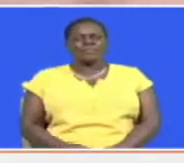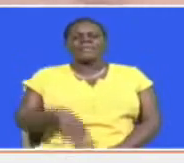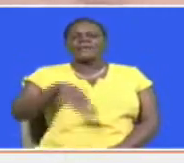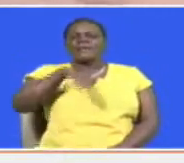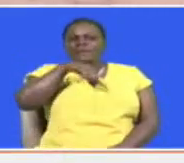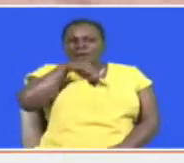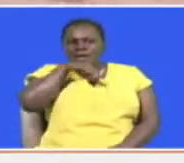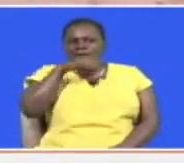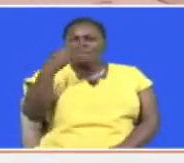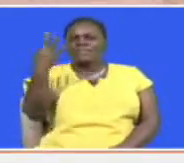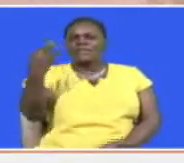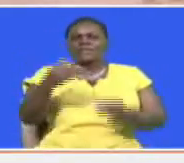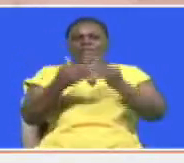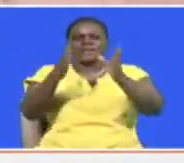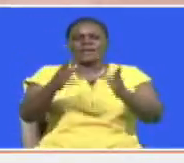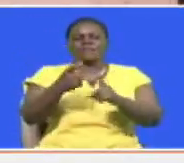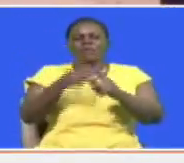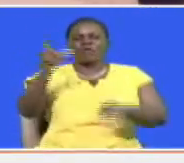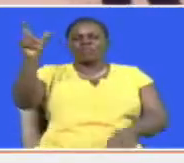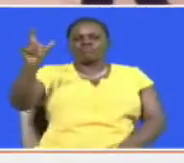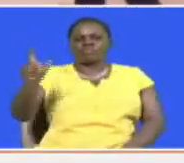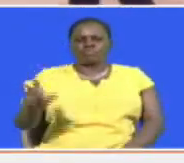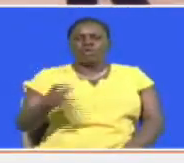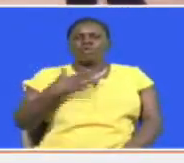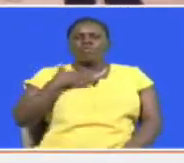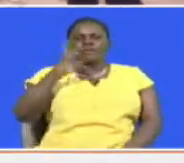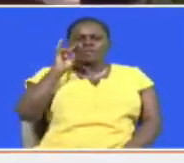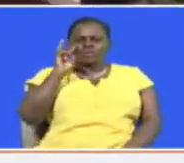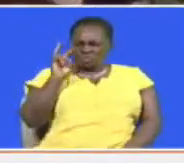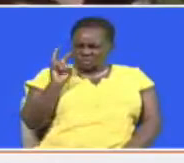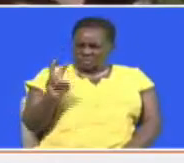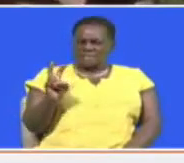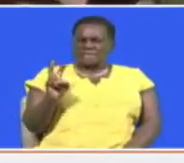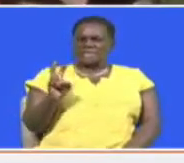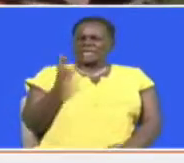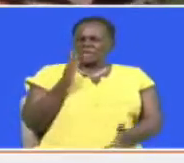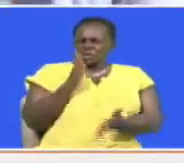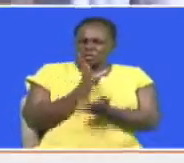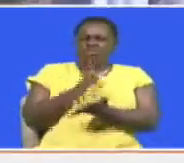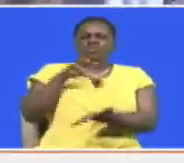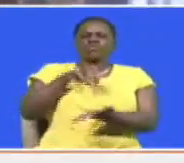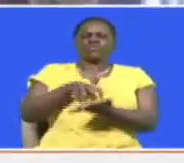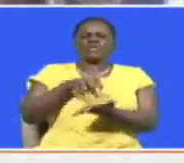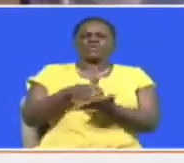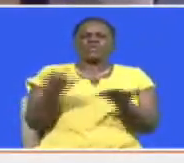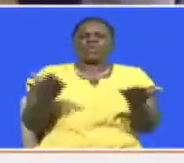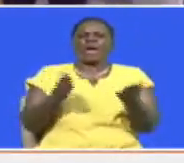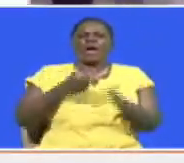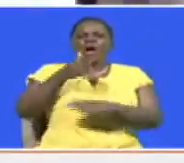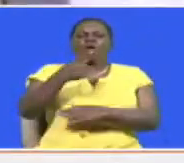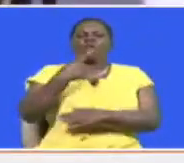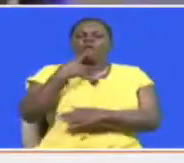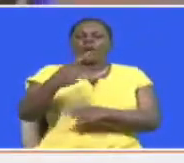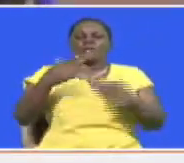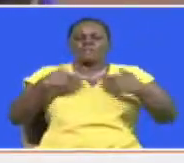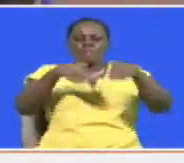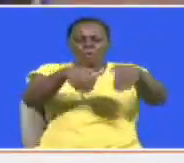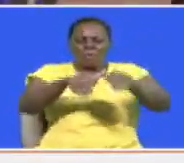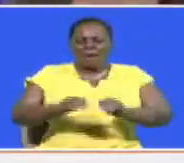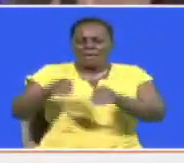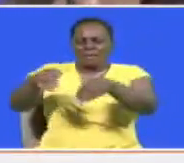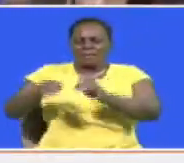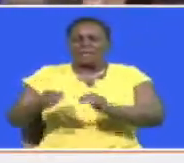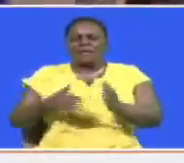Raila and the three leaders from the coast were here to see firsthand the site where over 100 people were buried in shallow